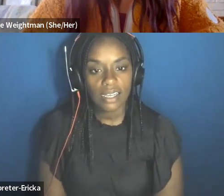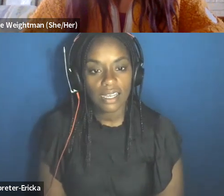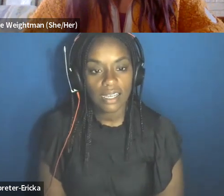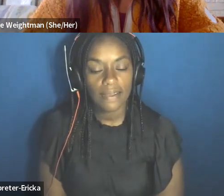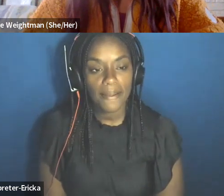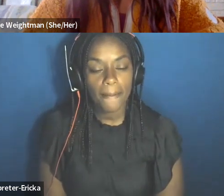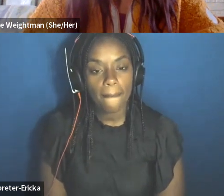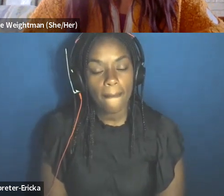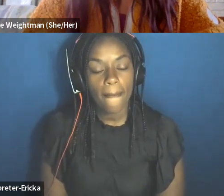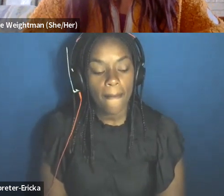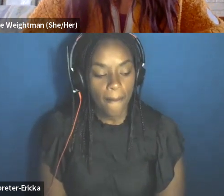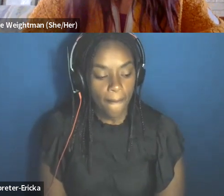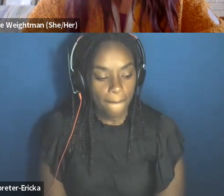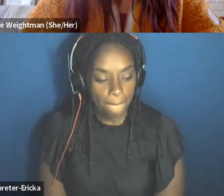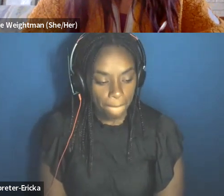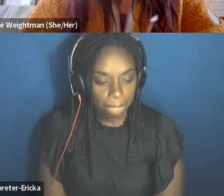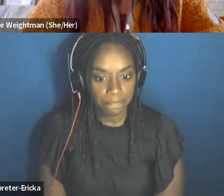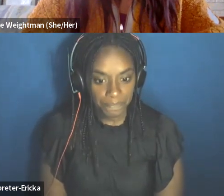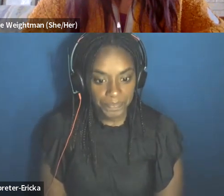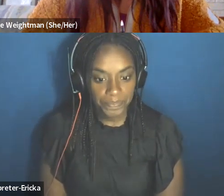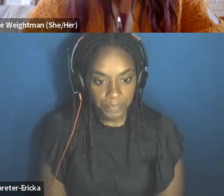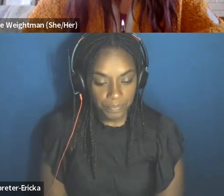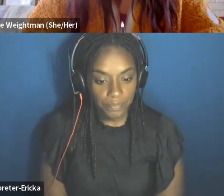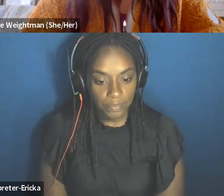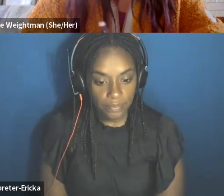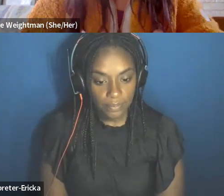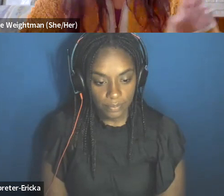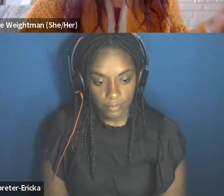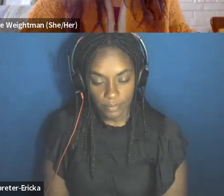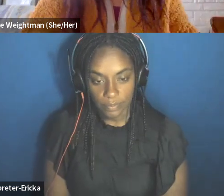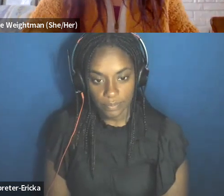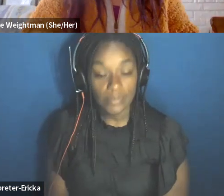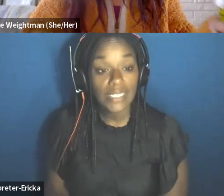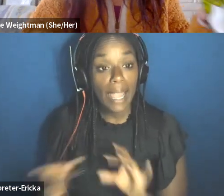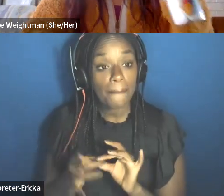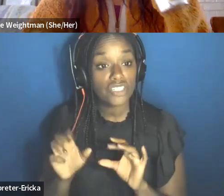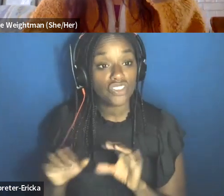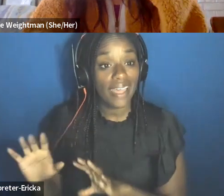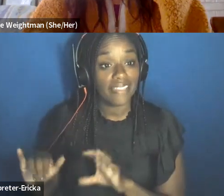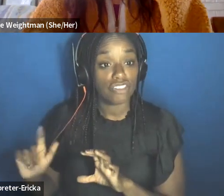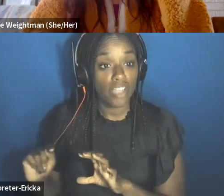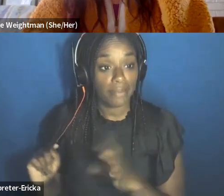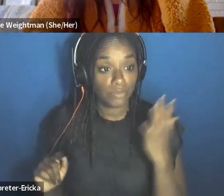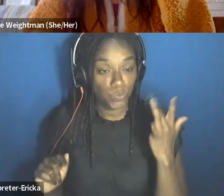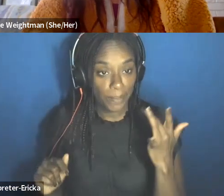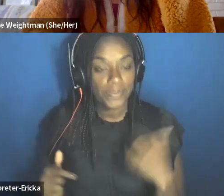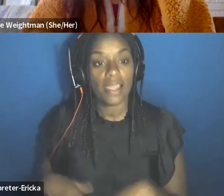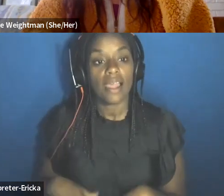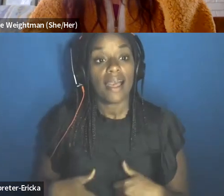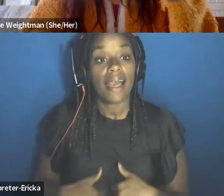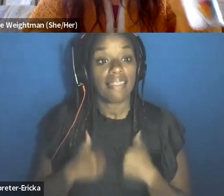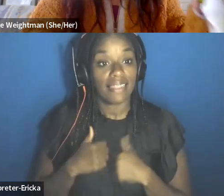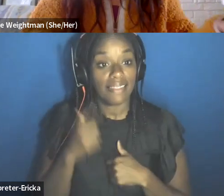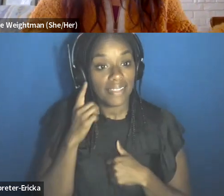So the reason why I said that is because I live in California, and